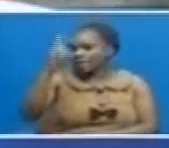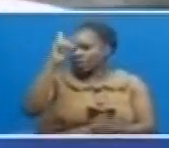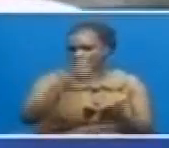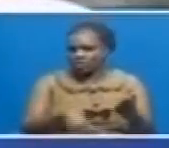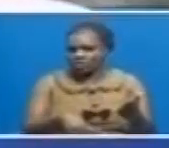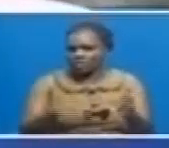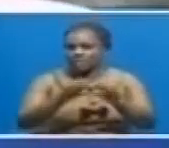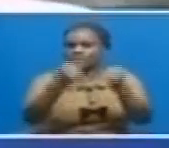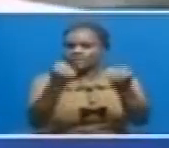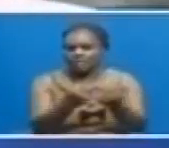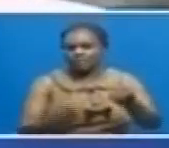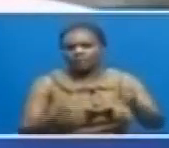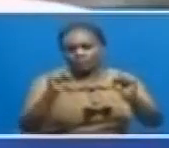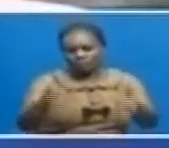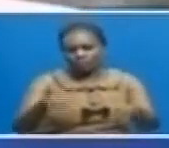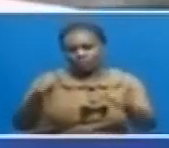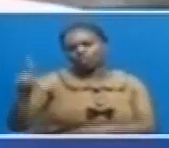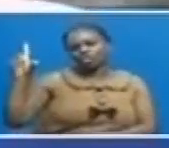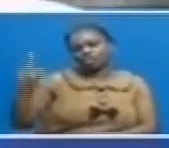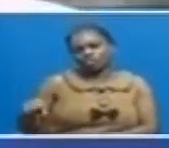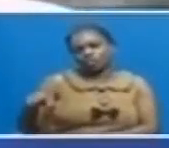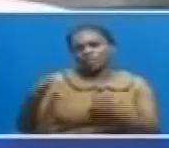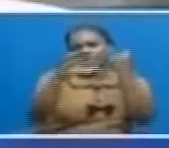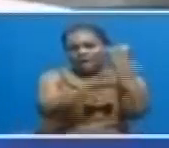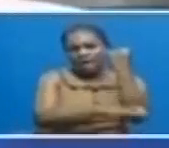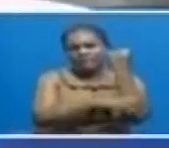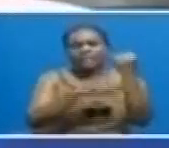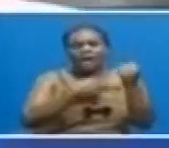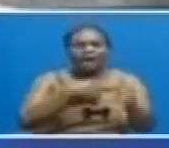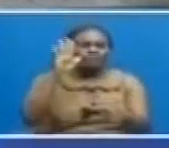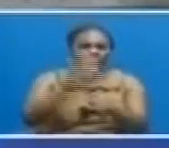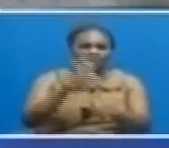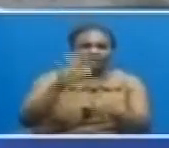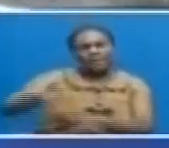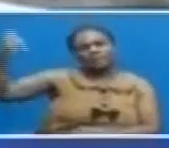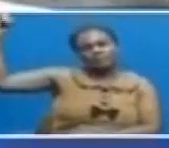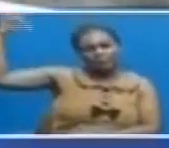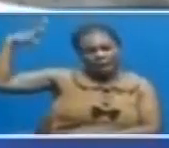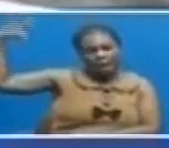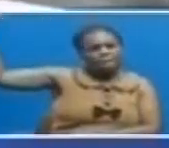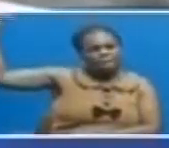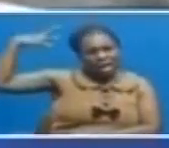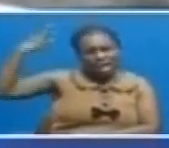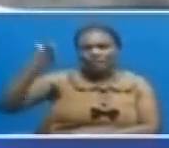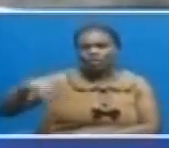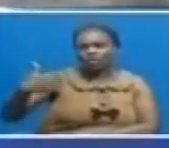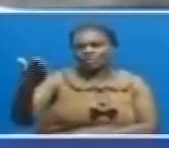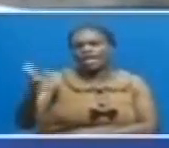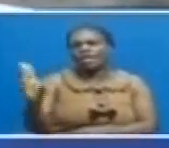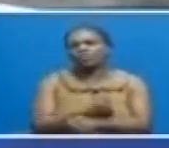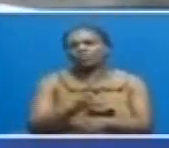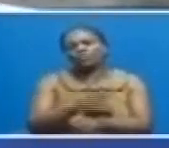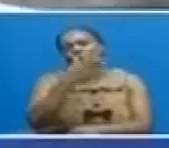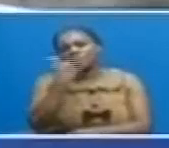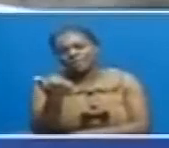a system that is affordable. This country has got lots of solar energy. We are within the tropics, the sun is always there. Why don't you utilize that